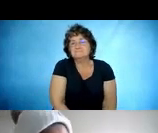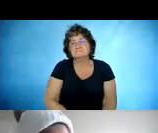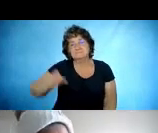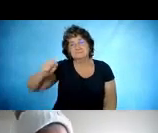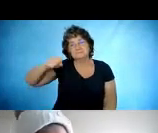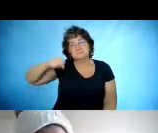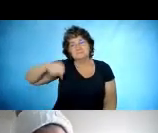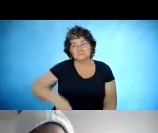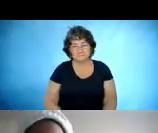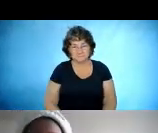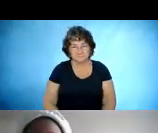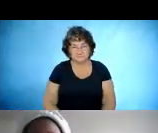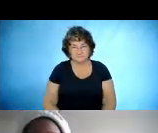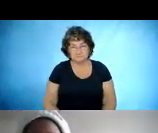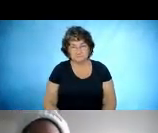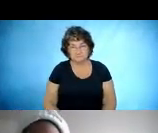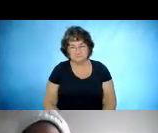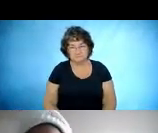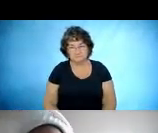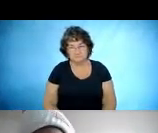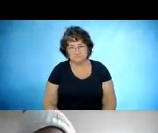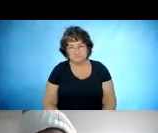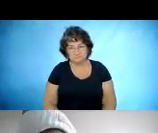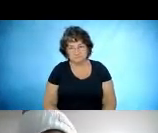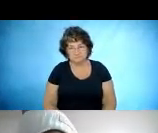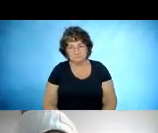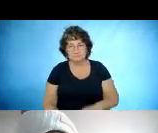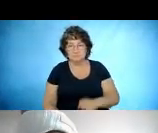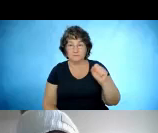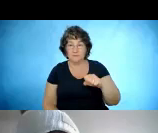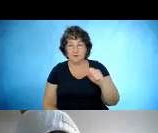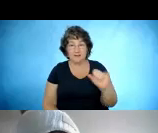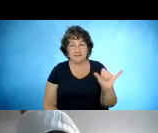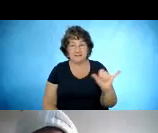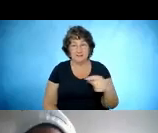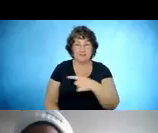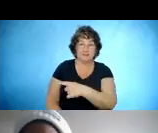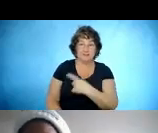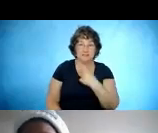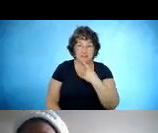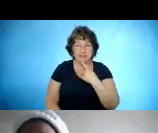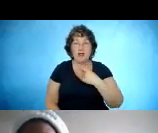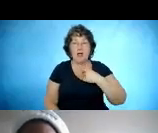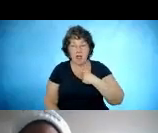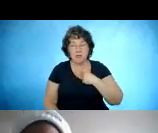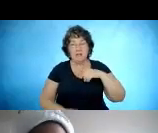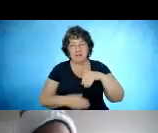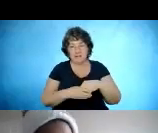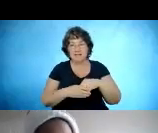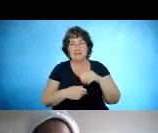Yet I same thing she say. I am in